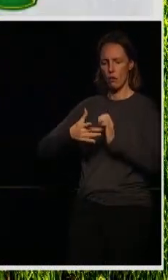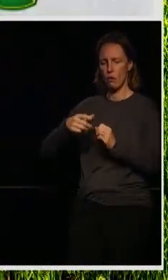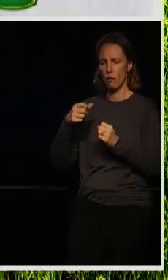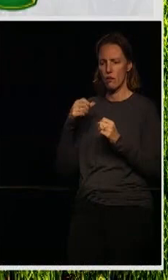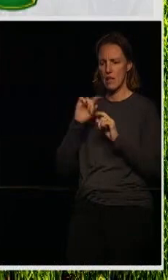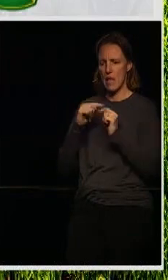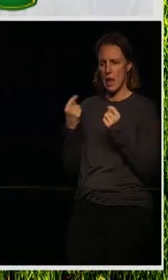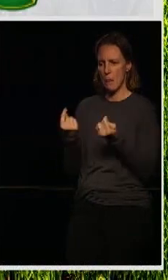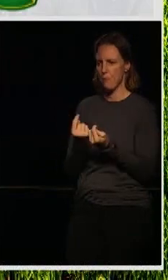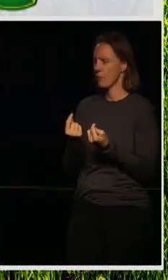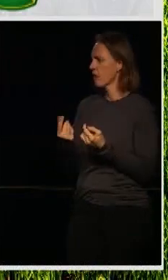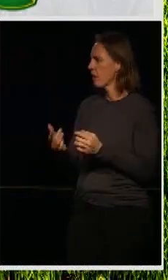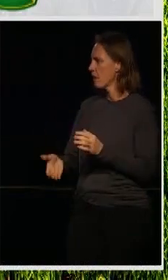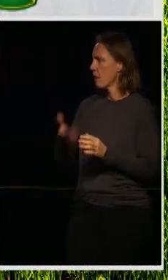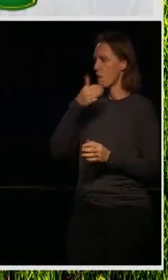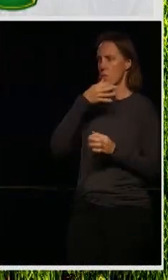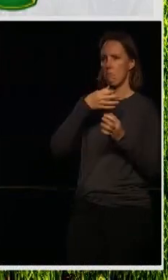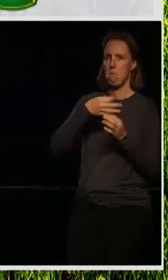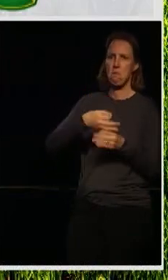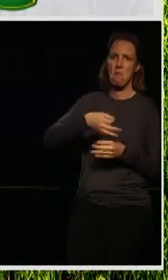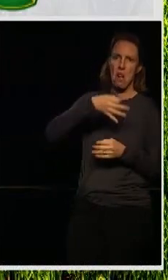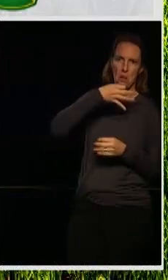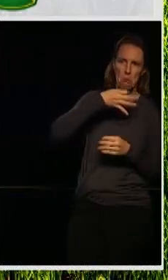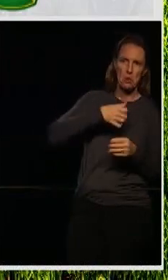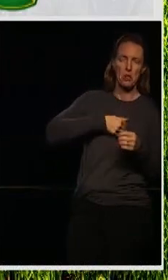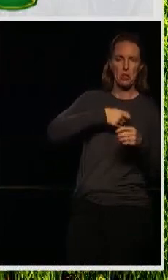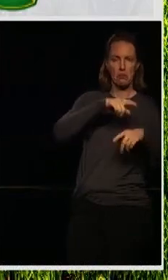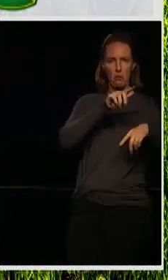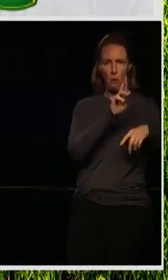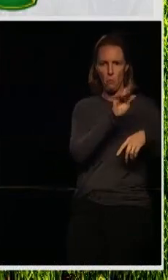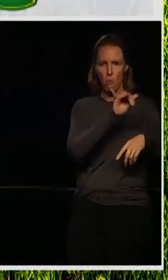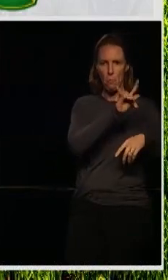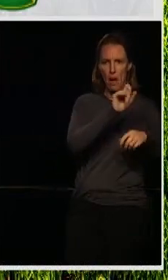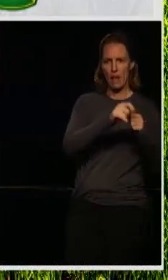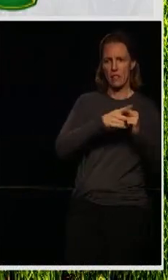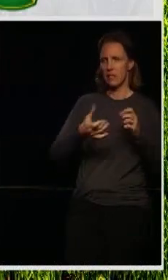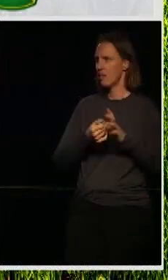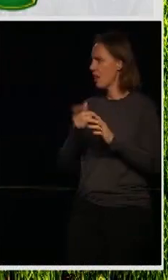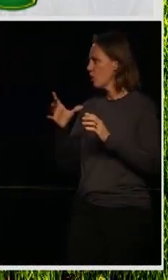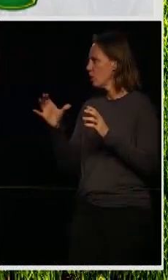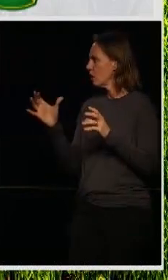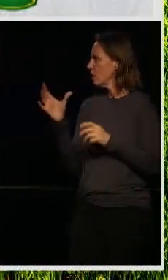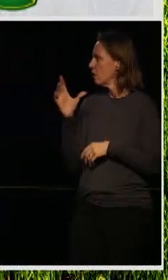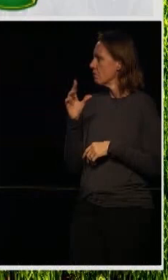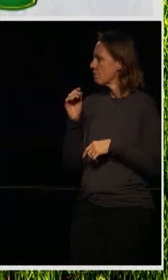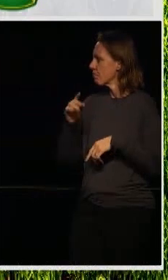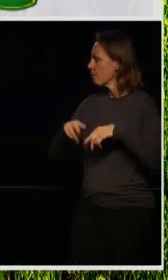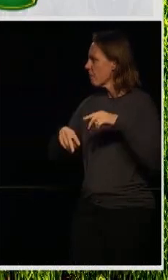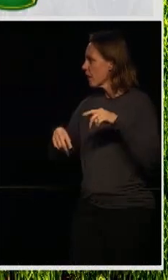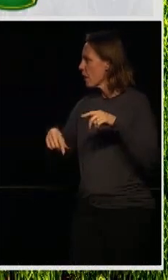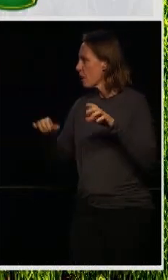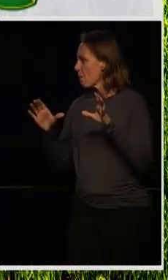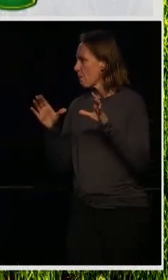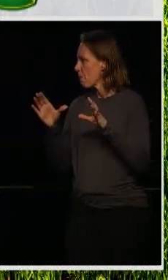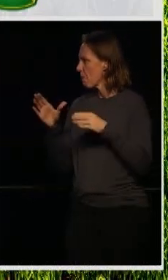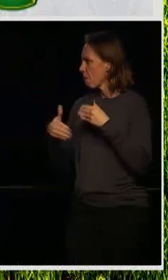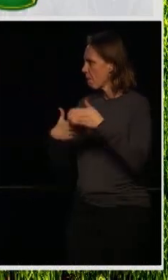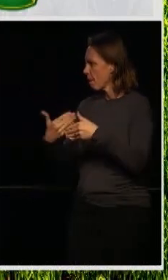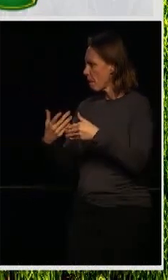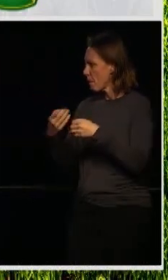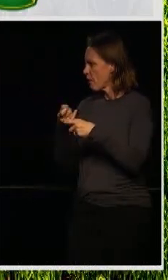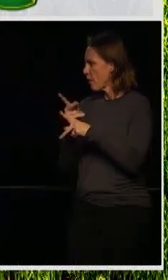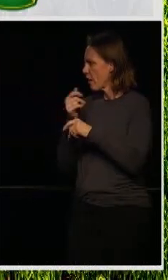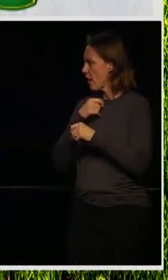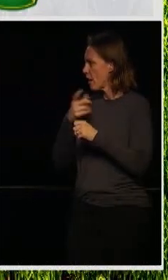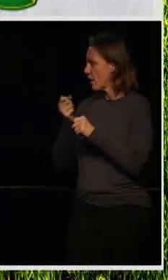with expertise ranging from robotics and automation to grain storage and certification for dust explosive atmospheres. Our